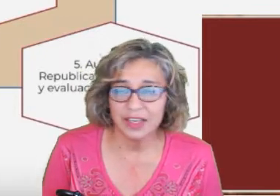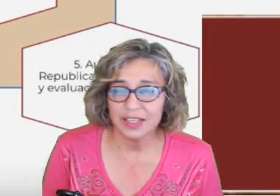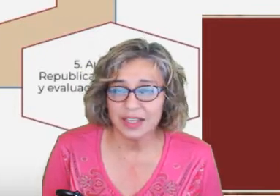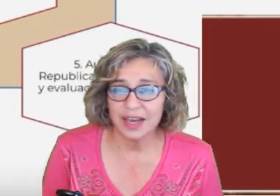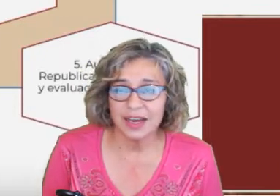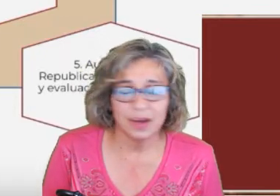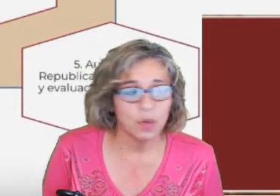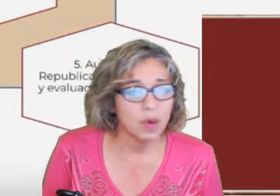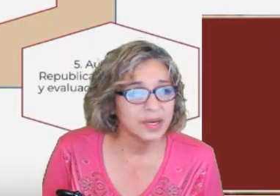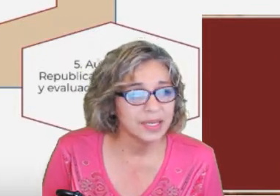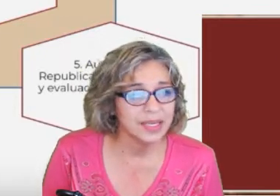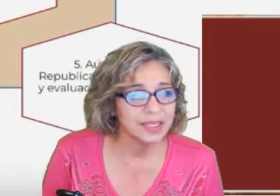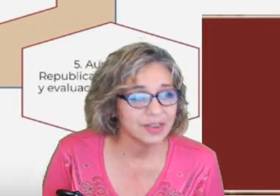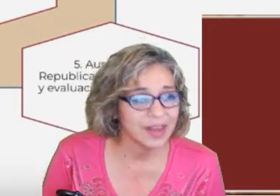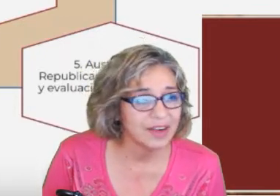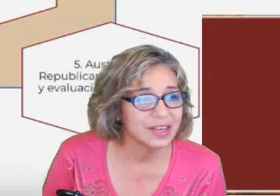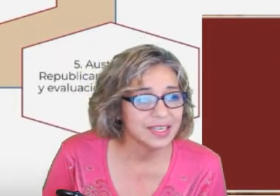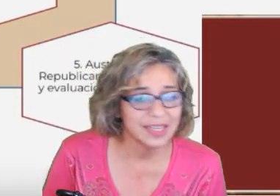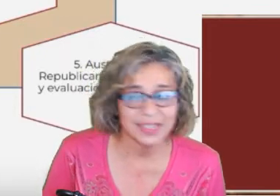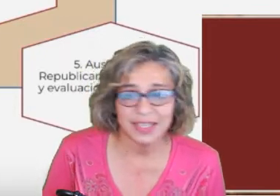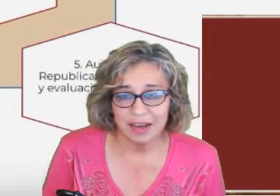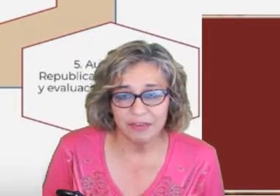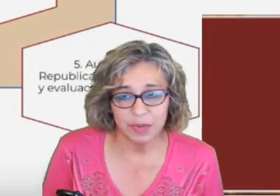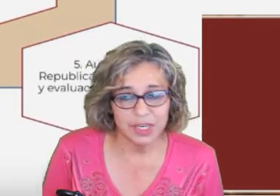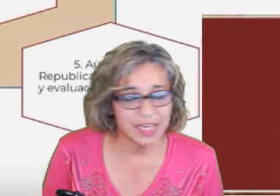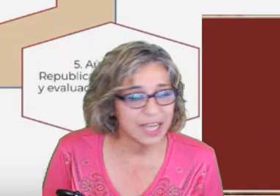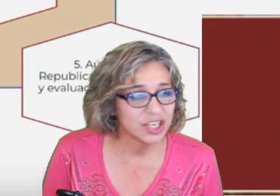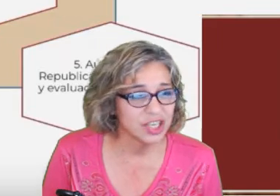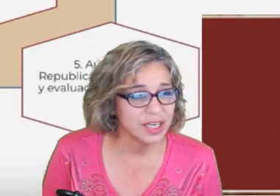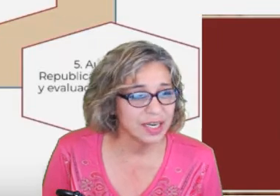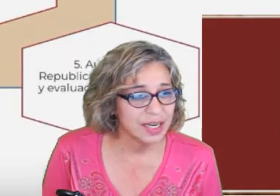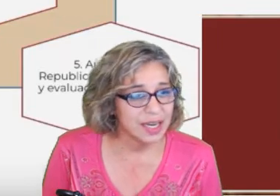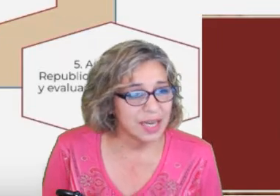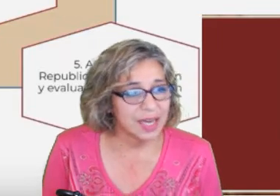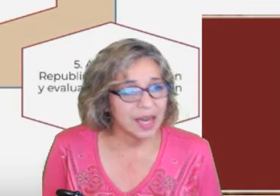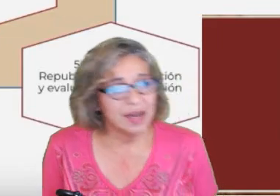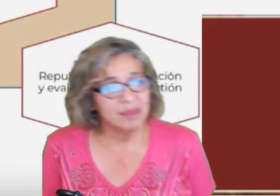civic warranties or guarantees of protection.